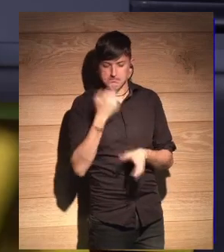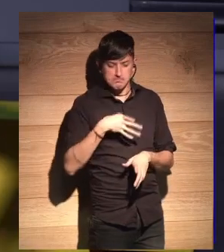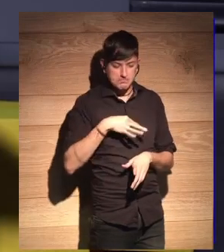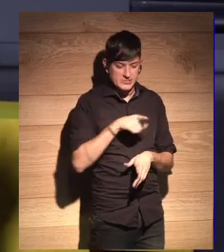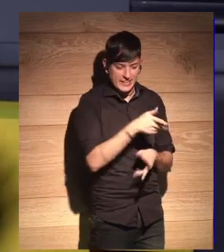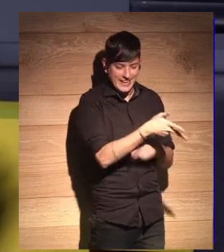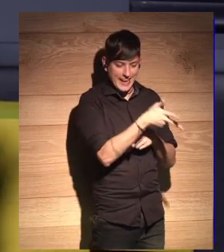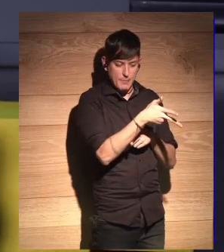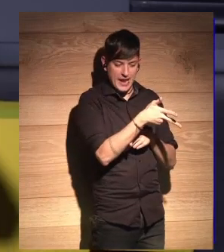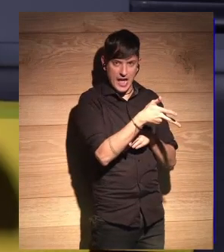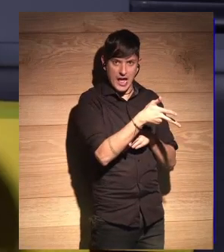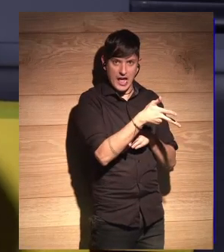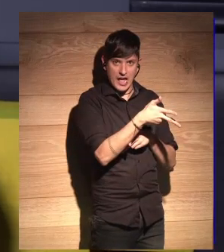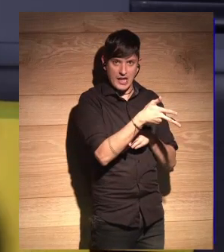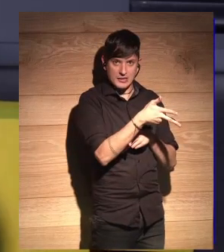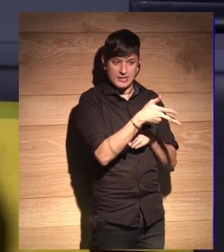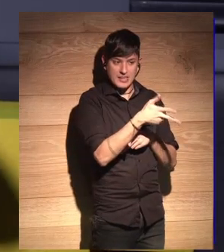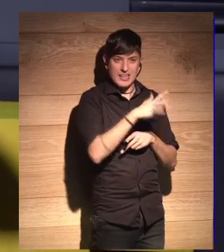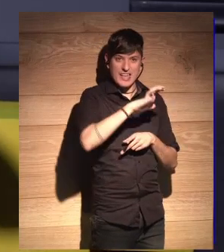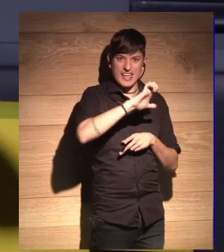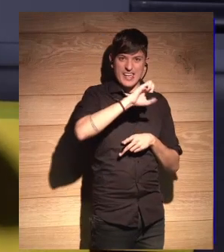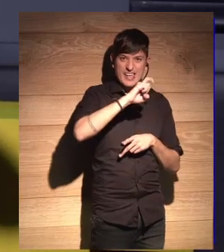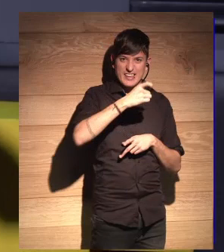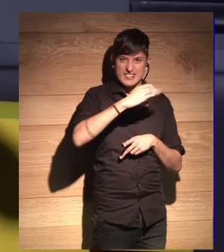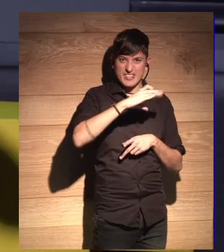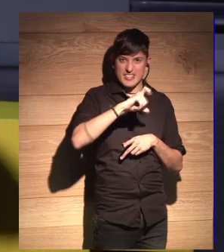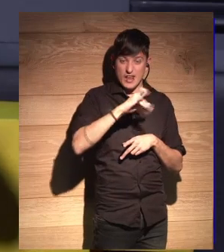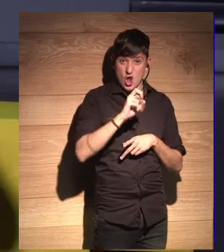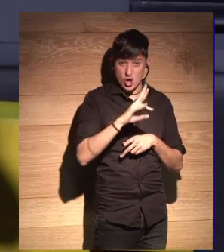and interchangeable lenses to do this idea of